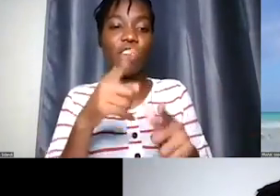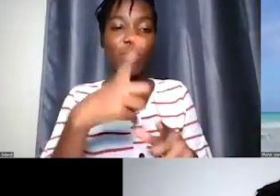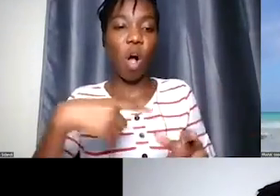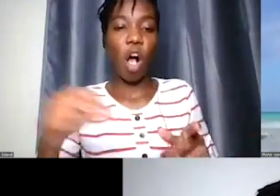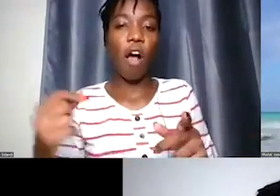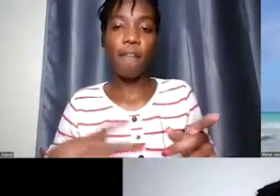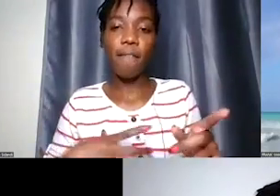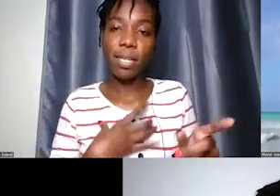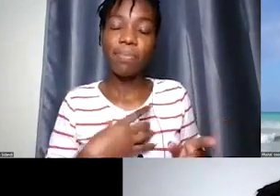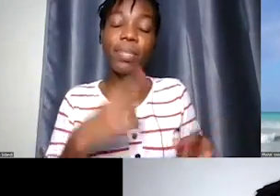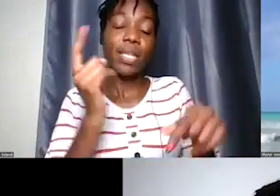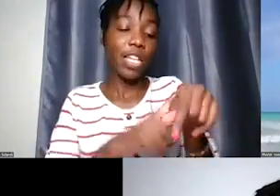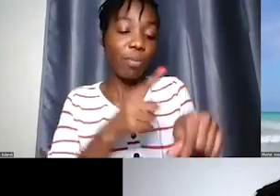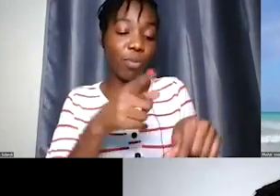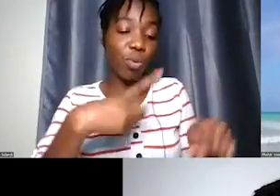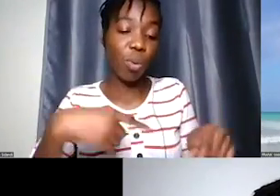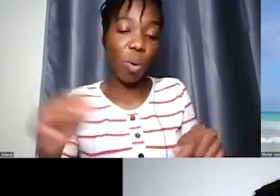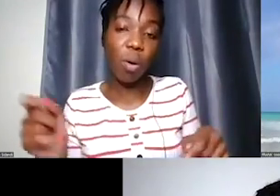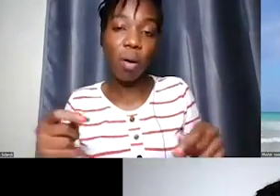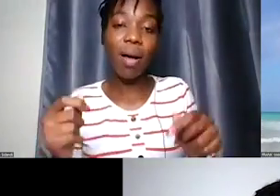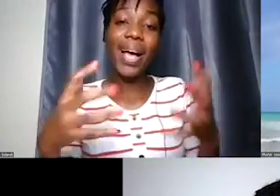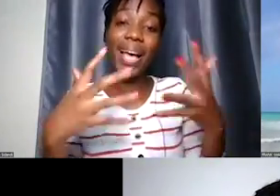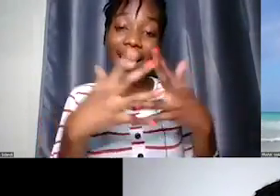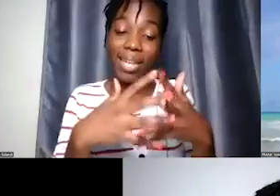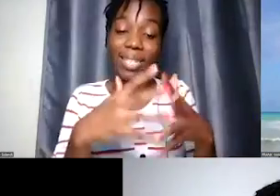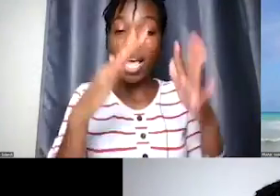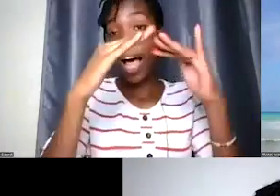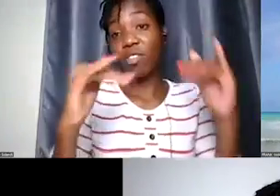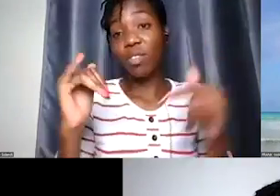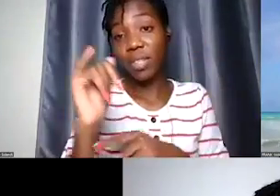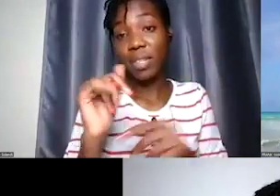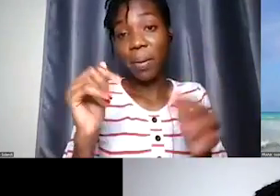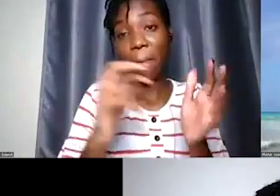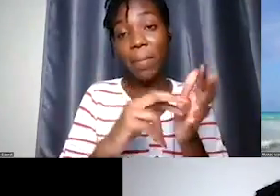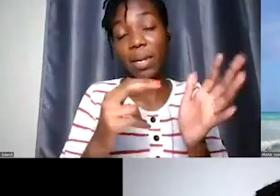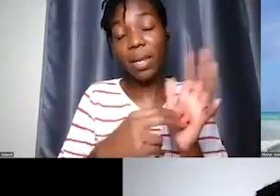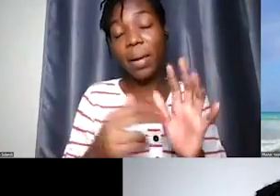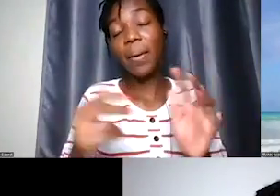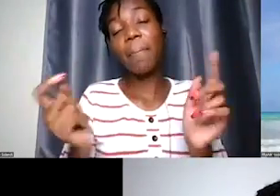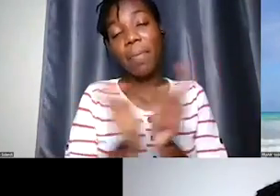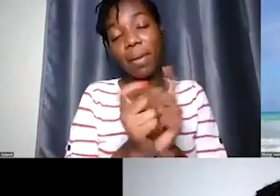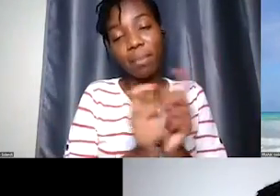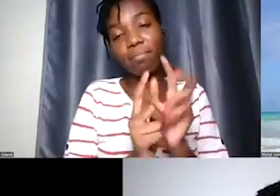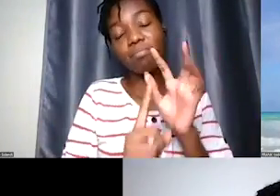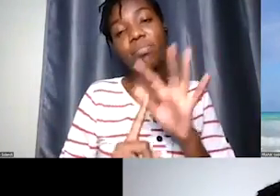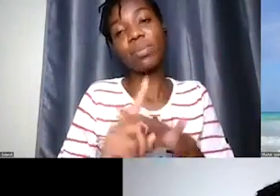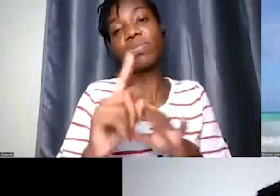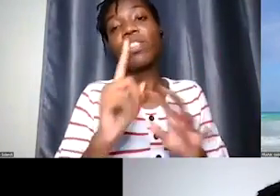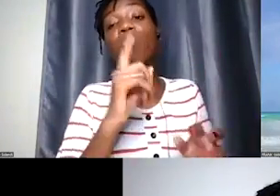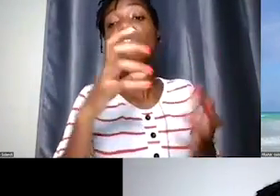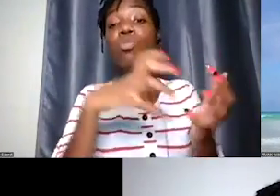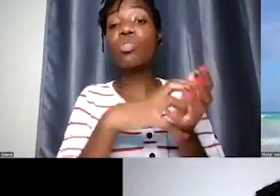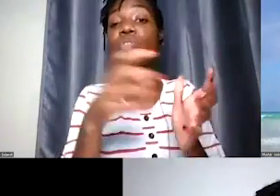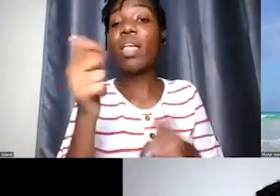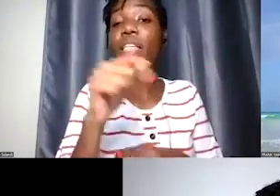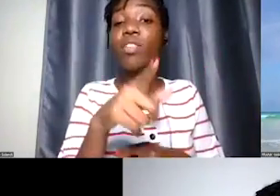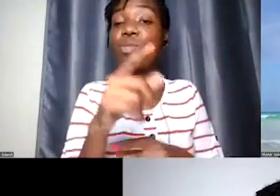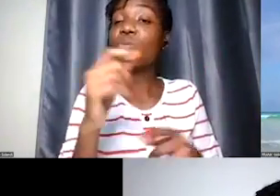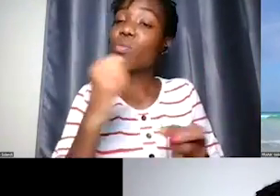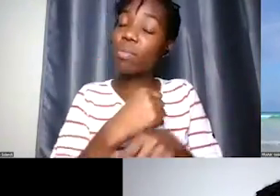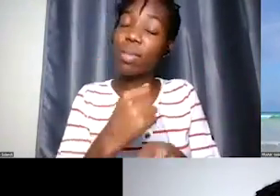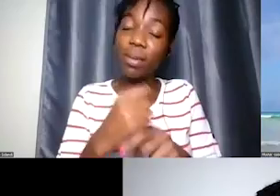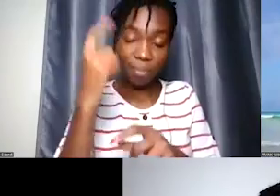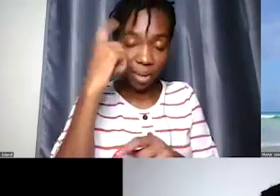house, the pain starts triggering. Whichever the situation you are, just make up your mind, picking the